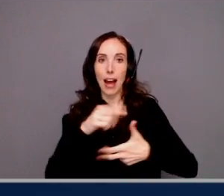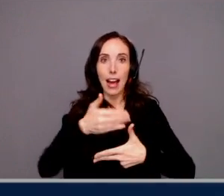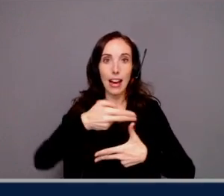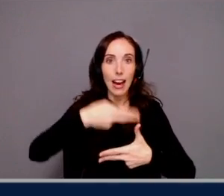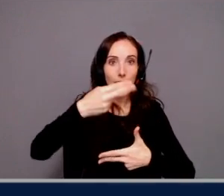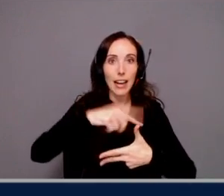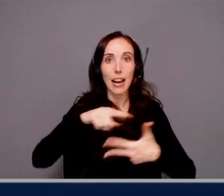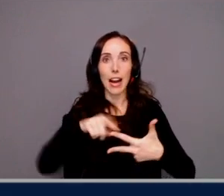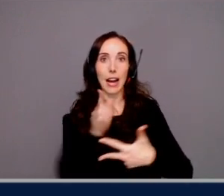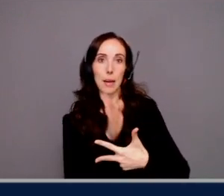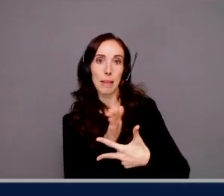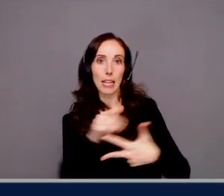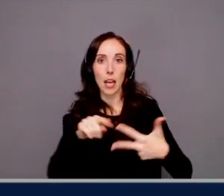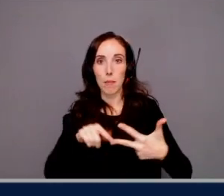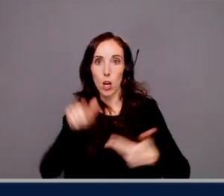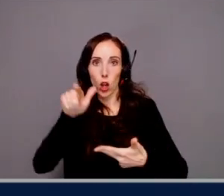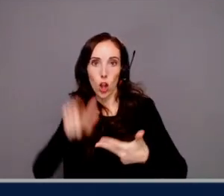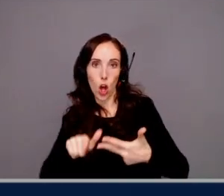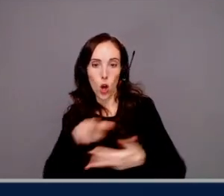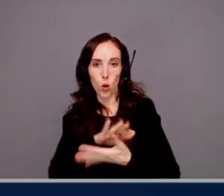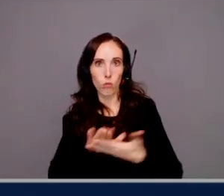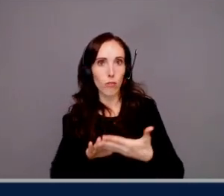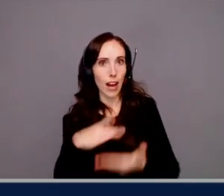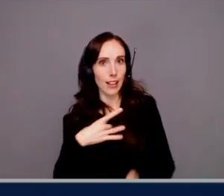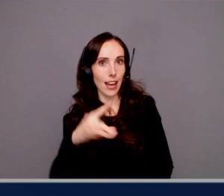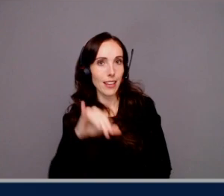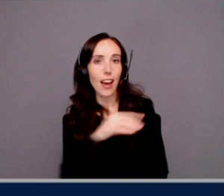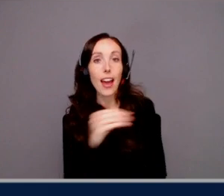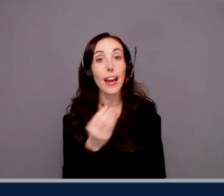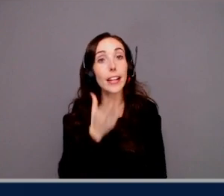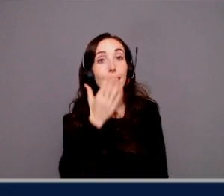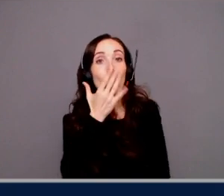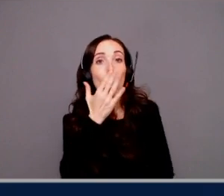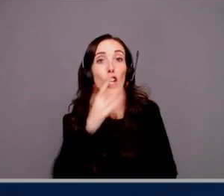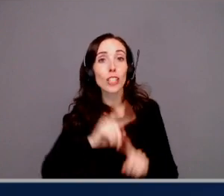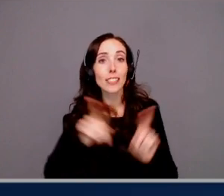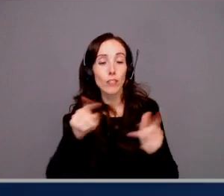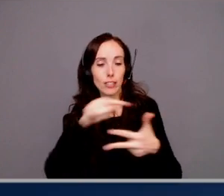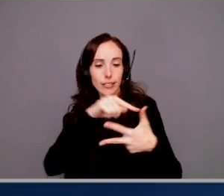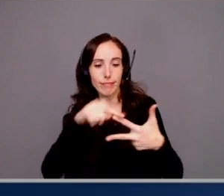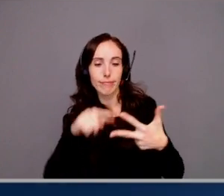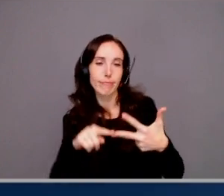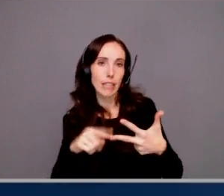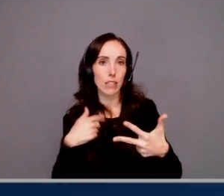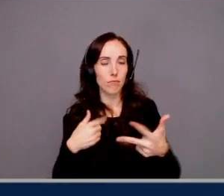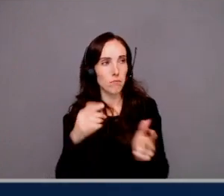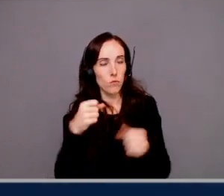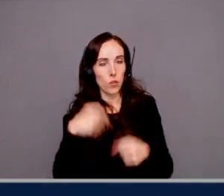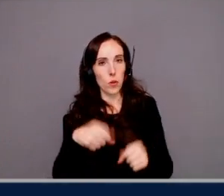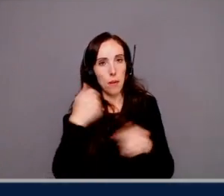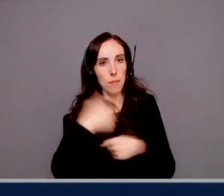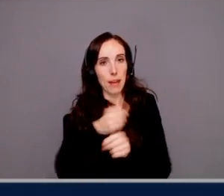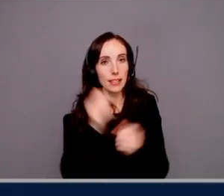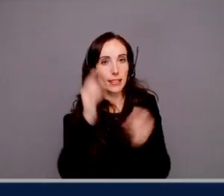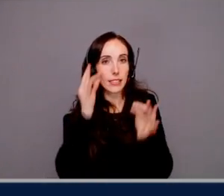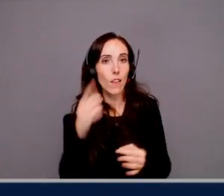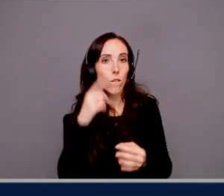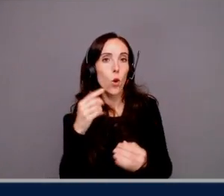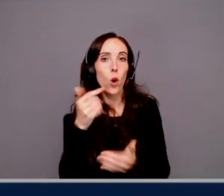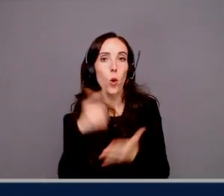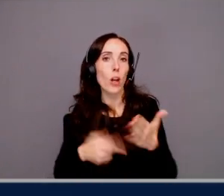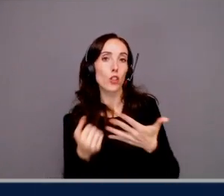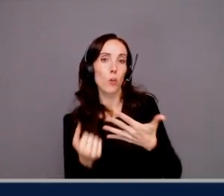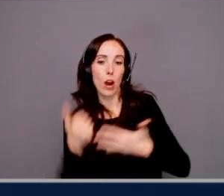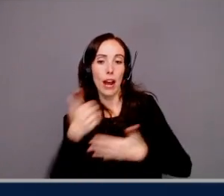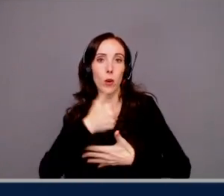right? But I really like that. And plus the coloring, and then you can see and decide, what do I need to prioritize? Exactly. Yeah, absolutely. It sounds